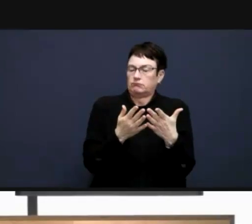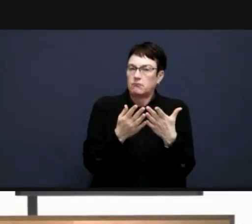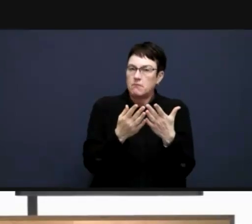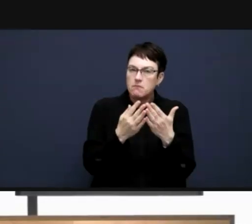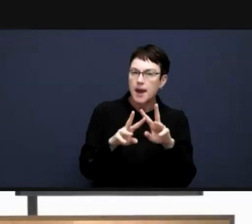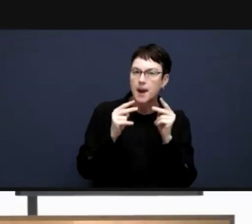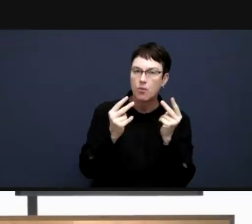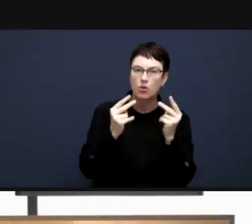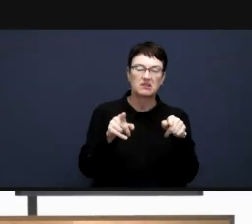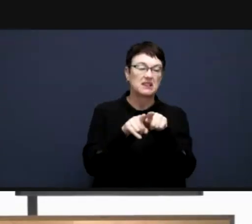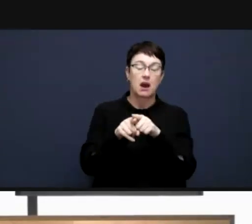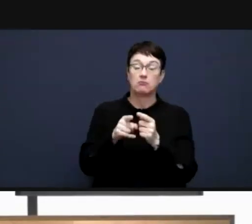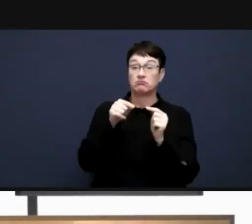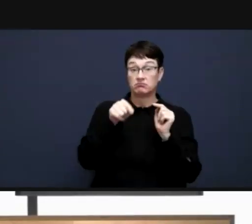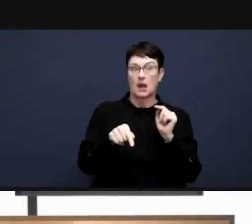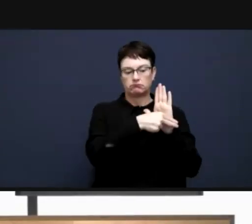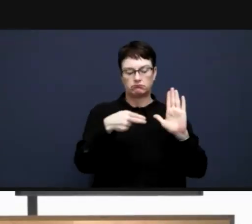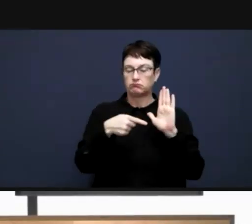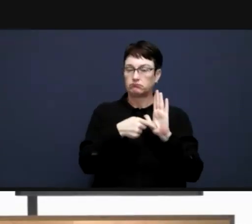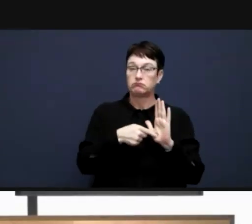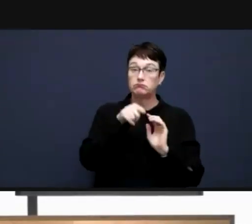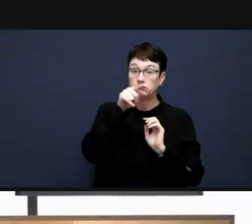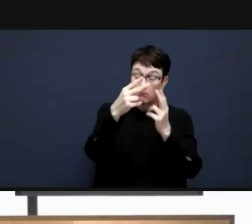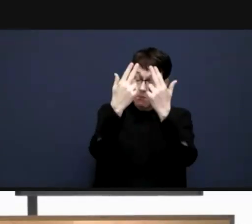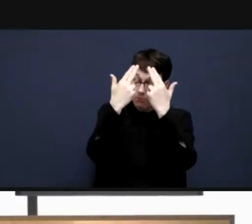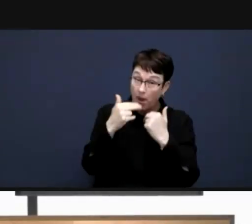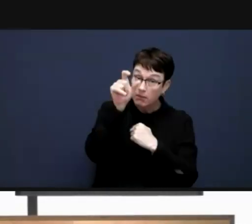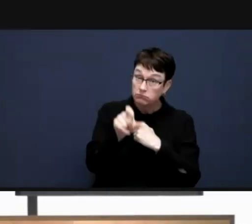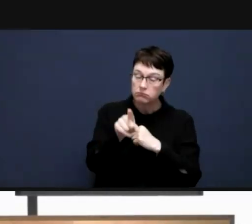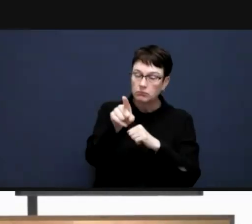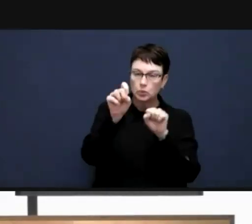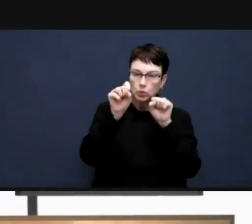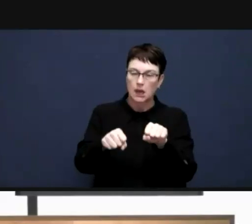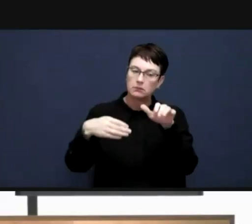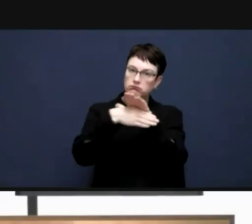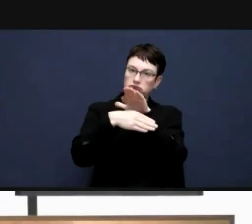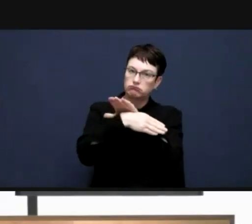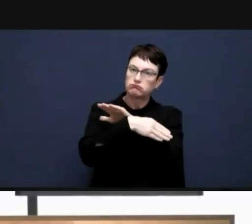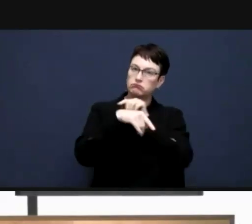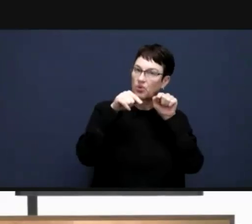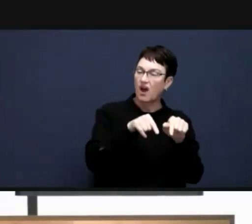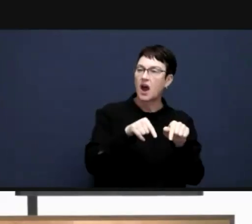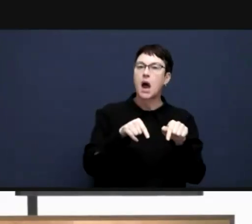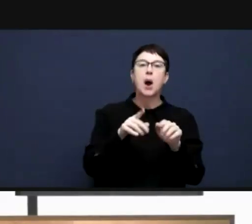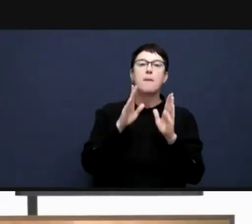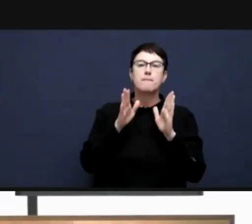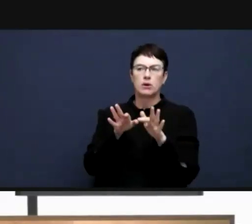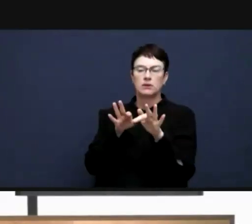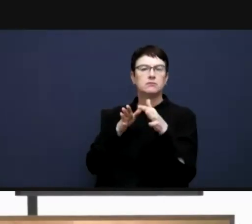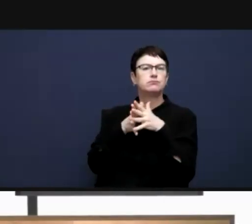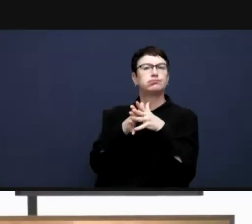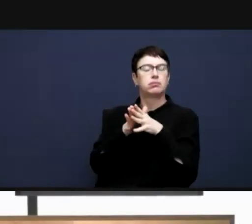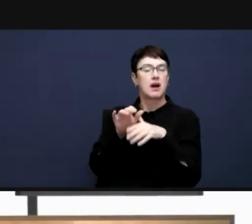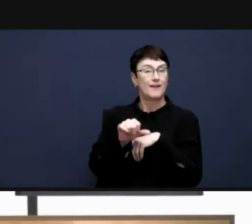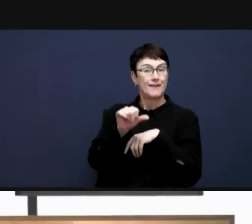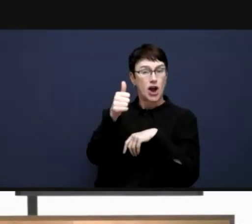for blind users, and you cannot really start using it without having some instruction at the beginning. Keyboard shortcuts,